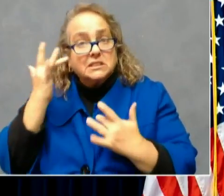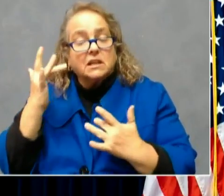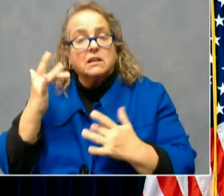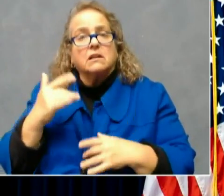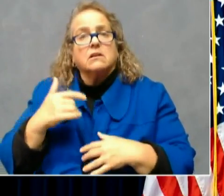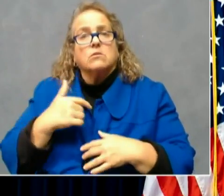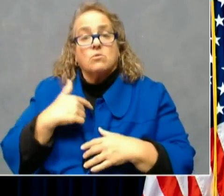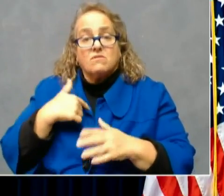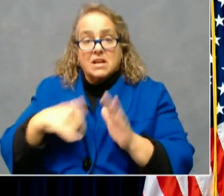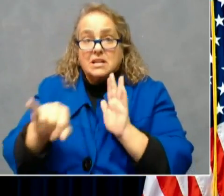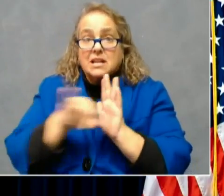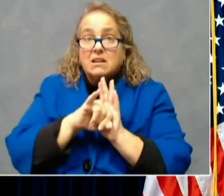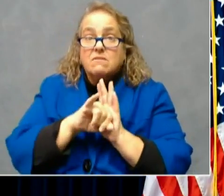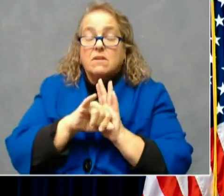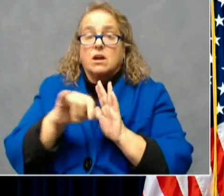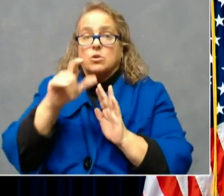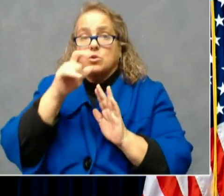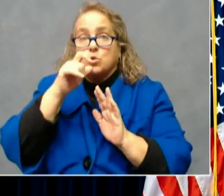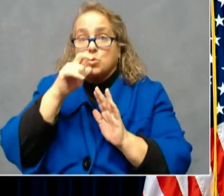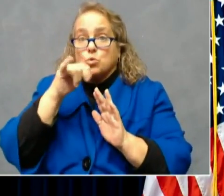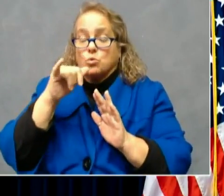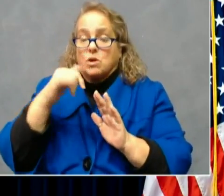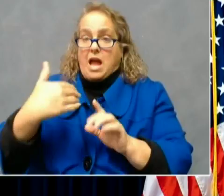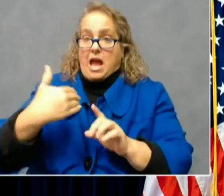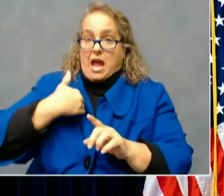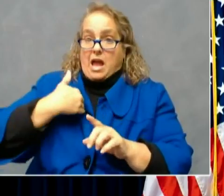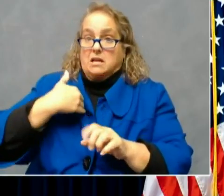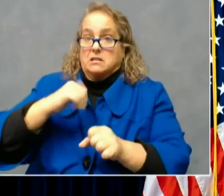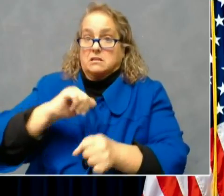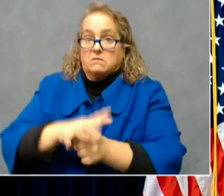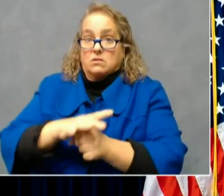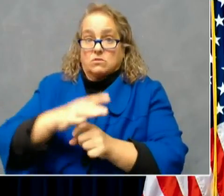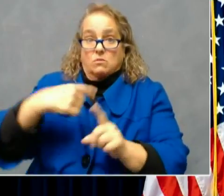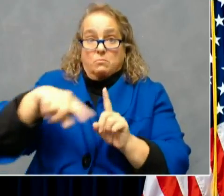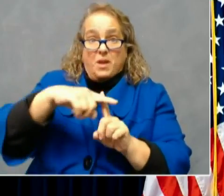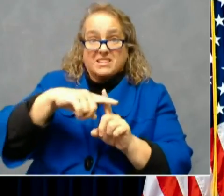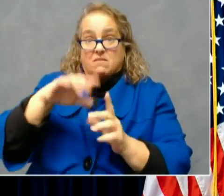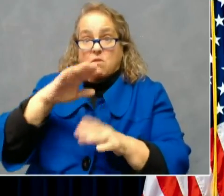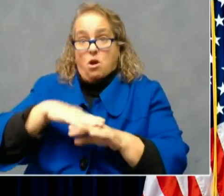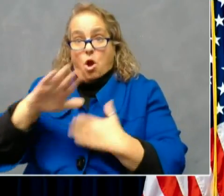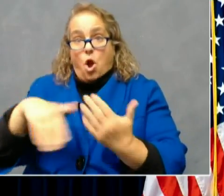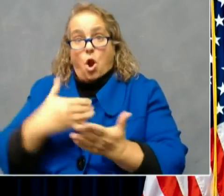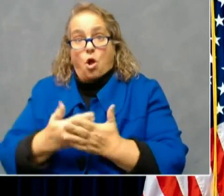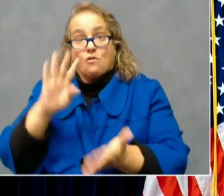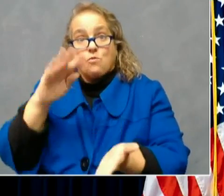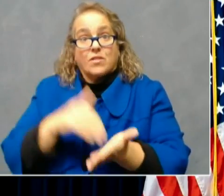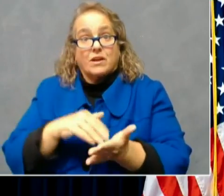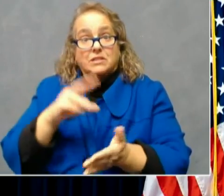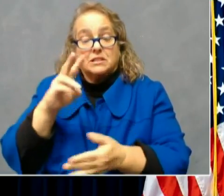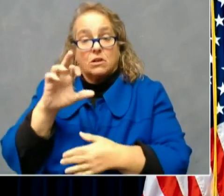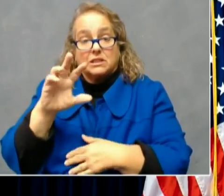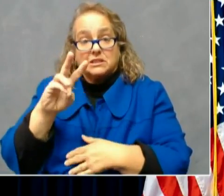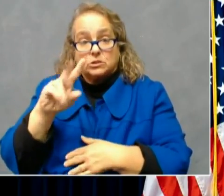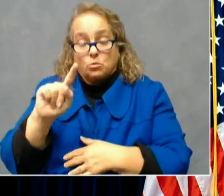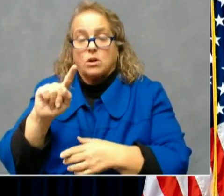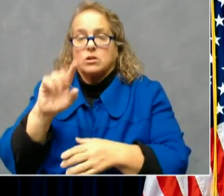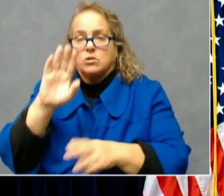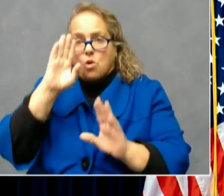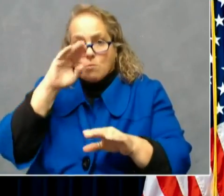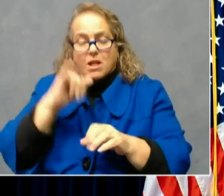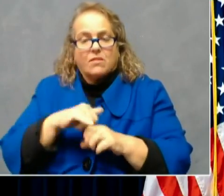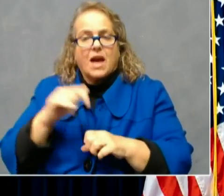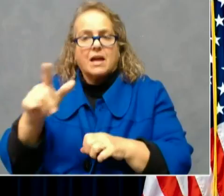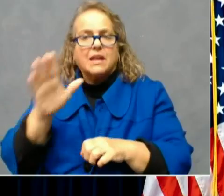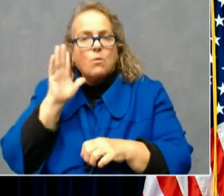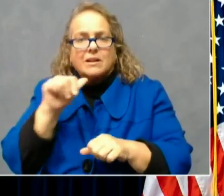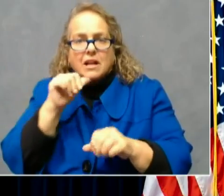on all 4,151 so that hopefully they are taking the steps not to spread this virus any further. We're now